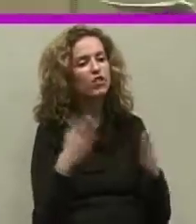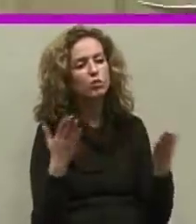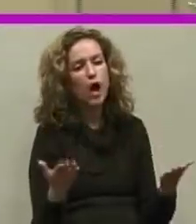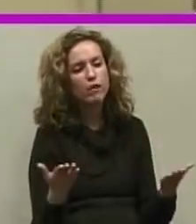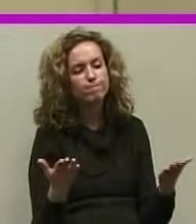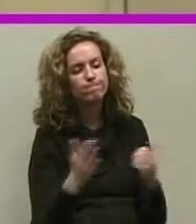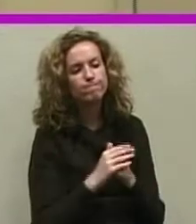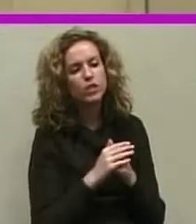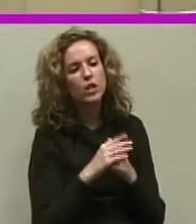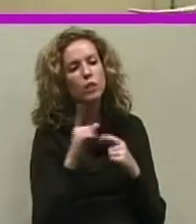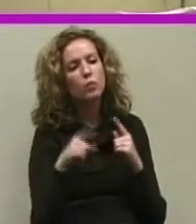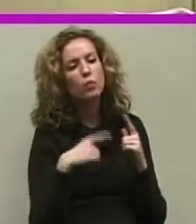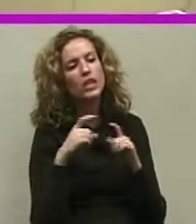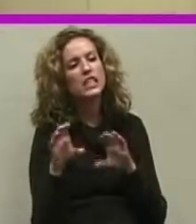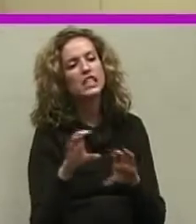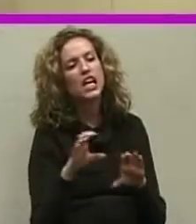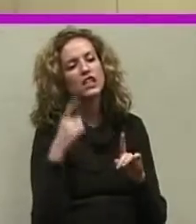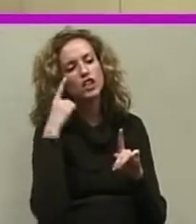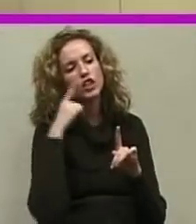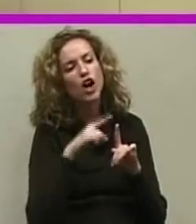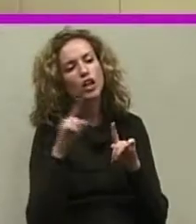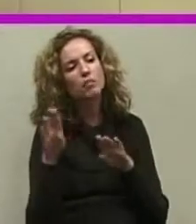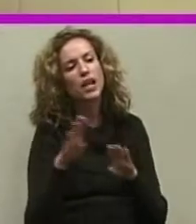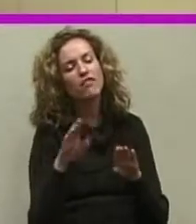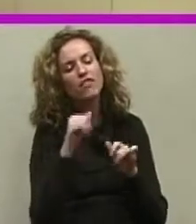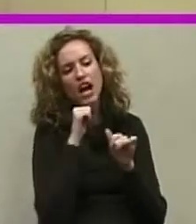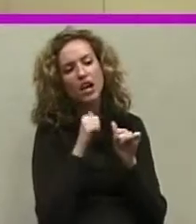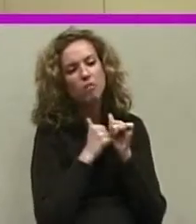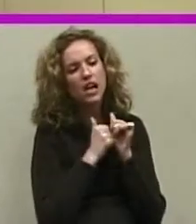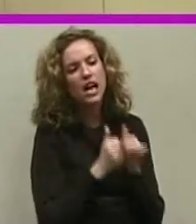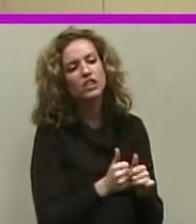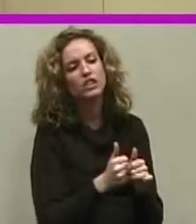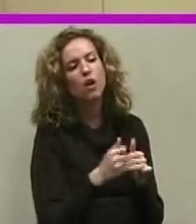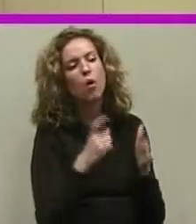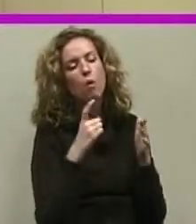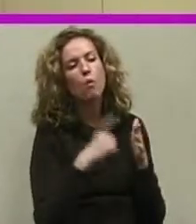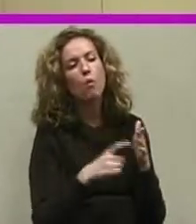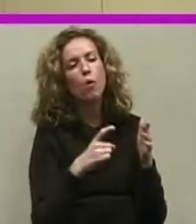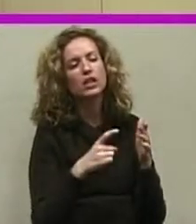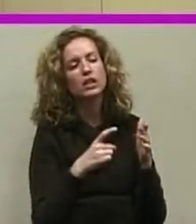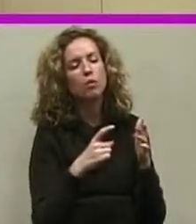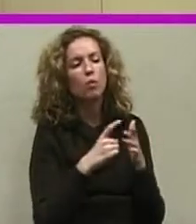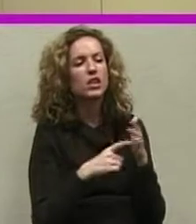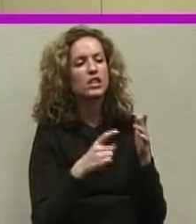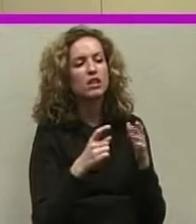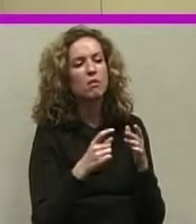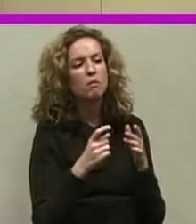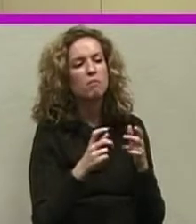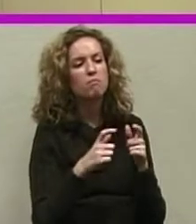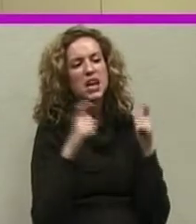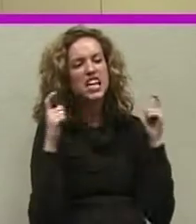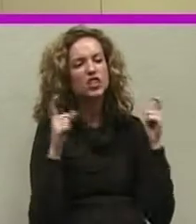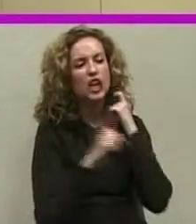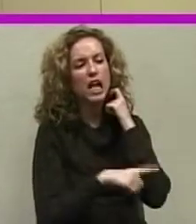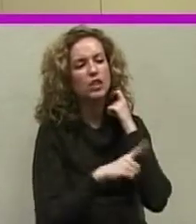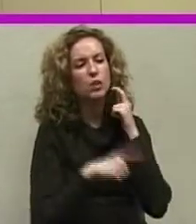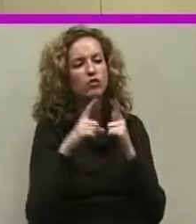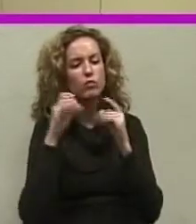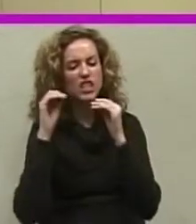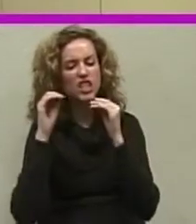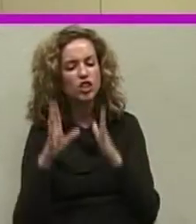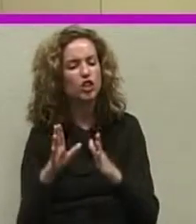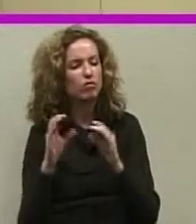when he engages in the target behavior of non-compliance, what do we see as the major typical consequence from the teacher? No consequence. Nothing. How about when